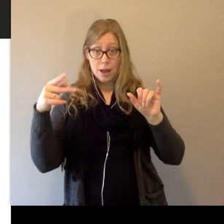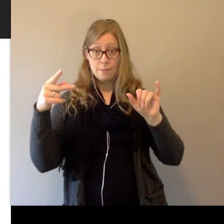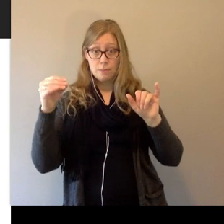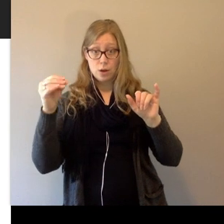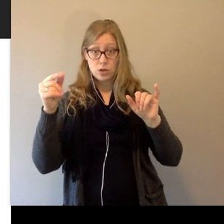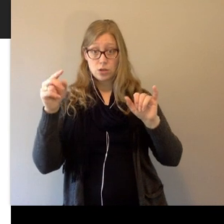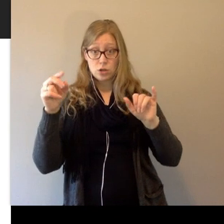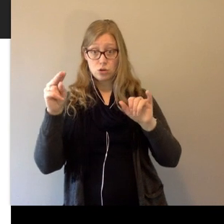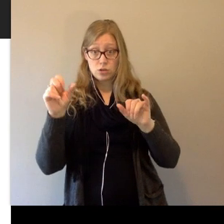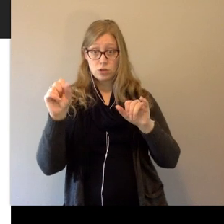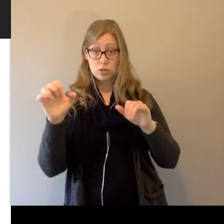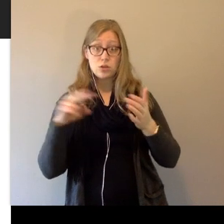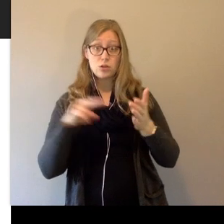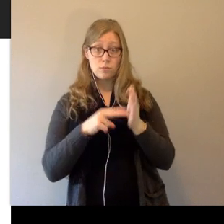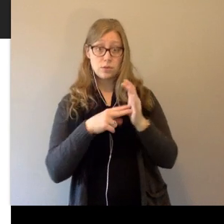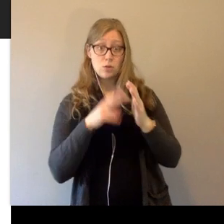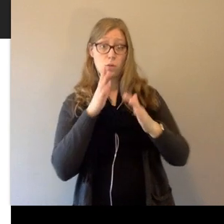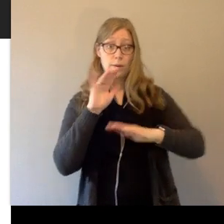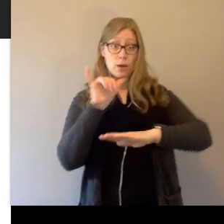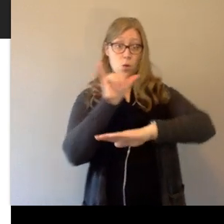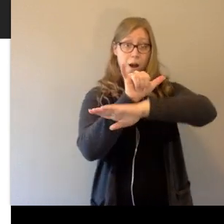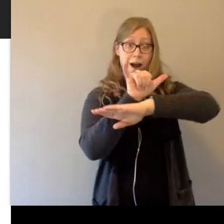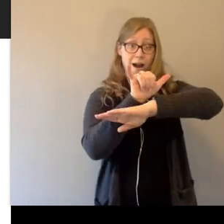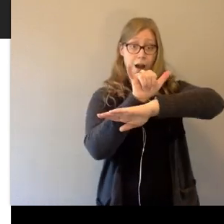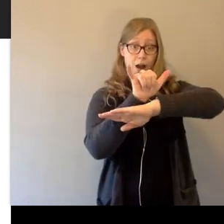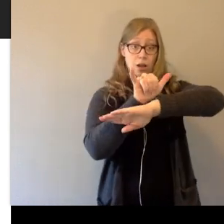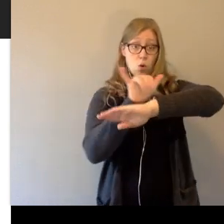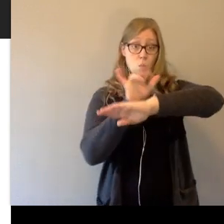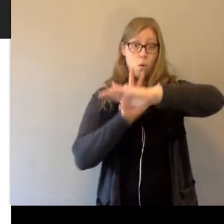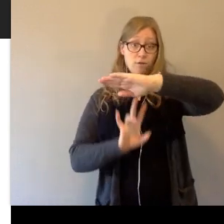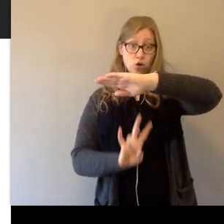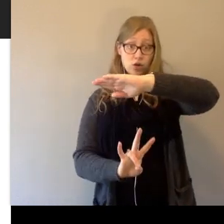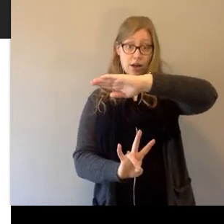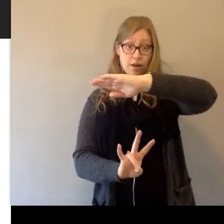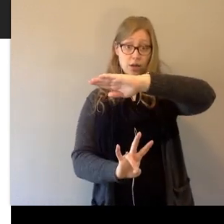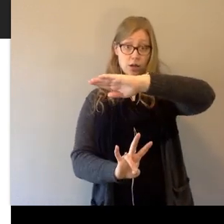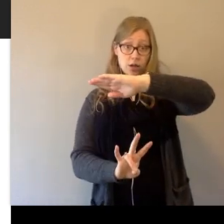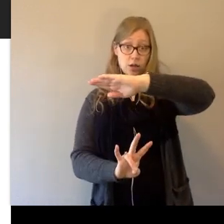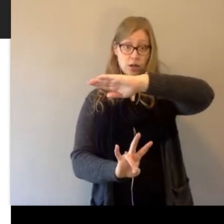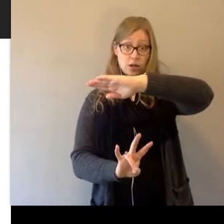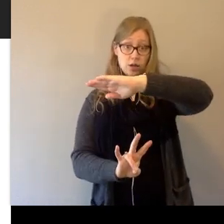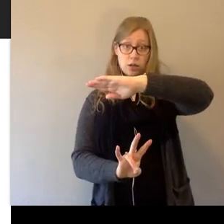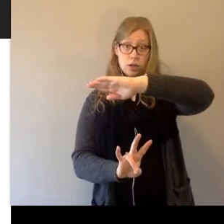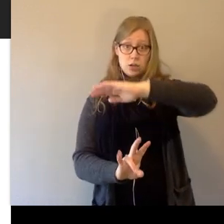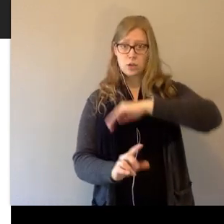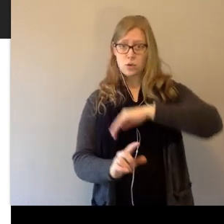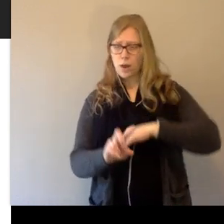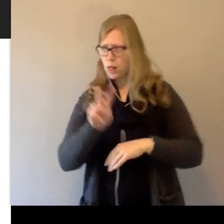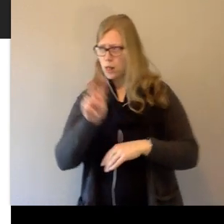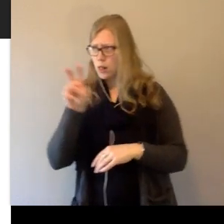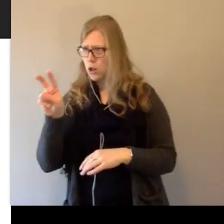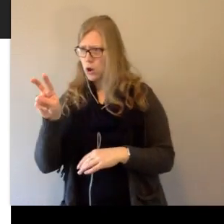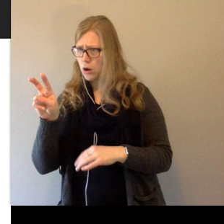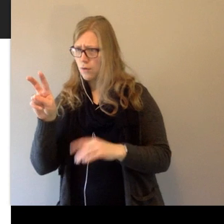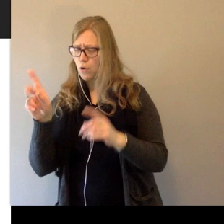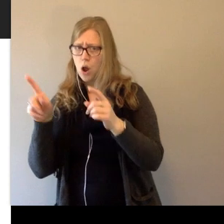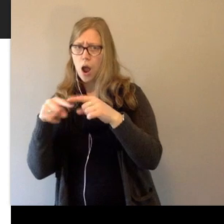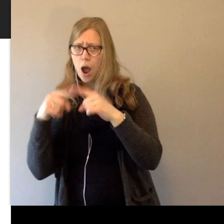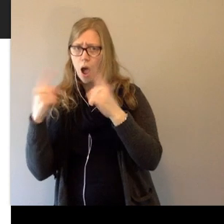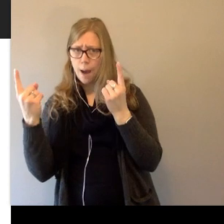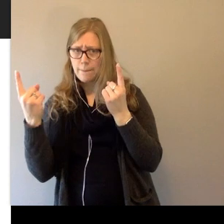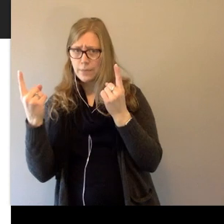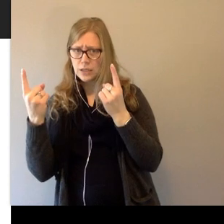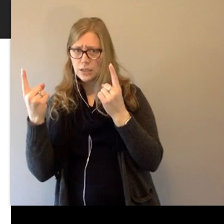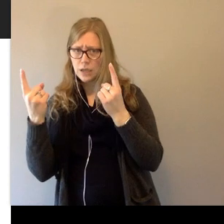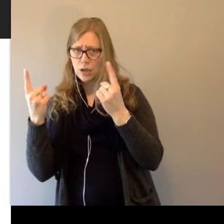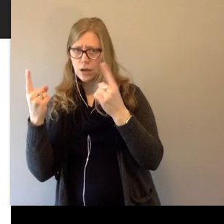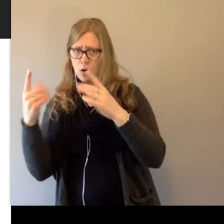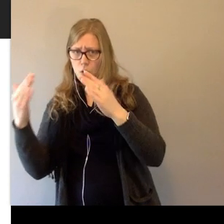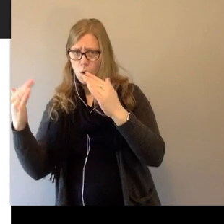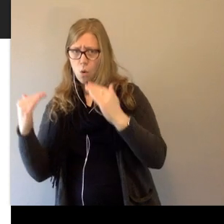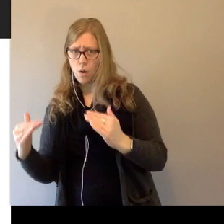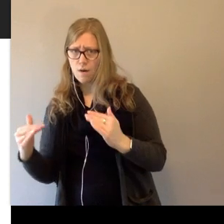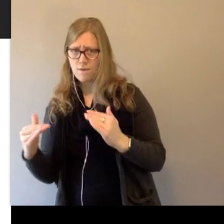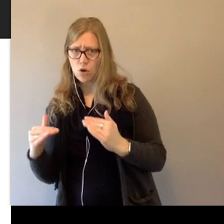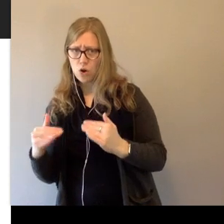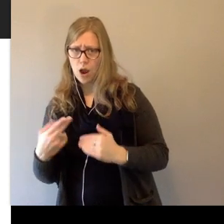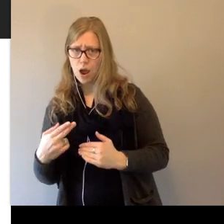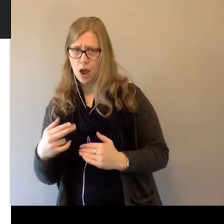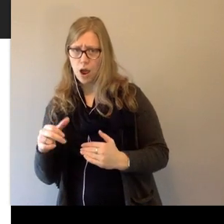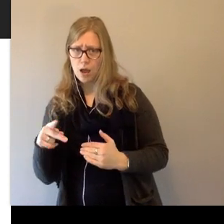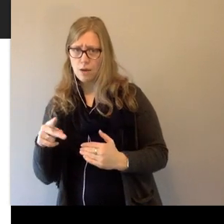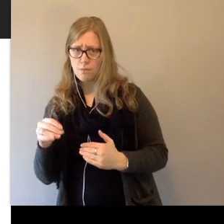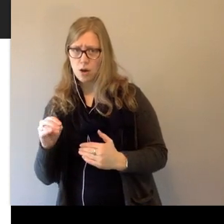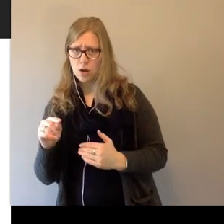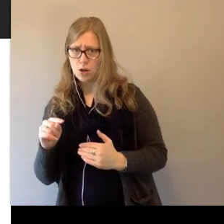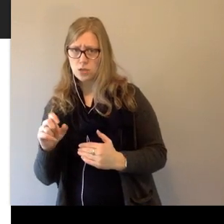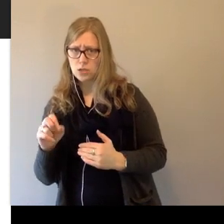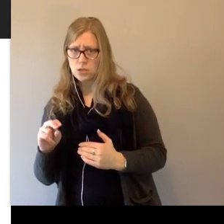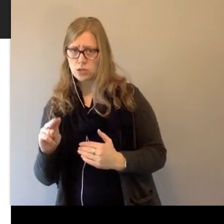7. And I go to my chart here and I look for opposite over hypotenuse for angle 53, that's 0.8. And so what